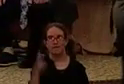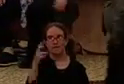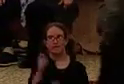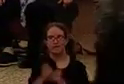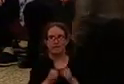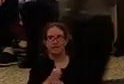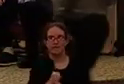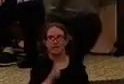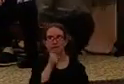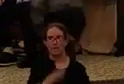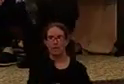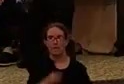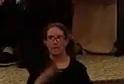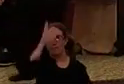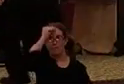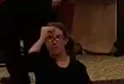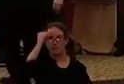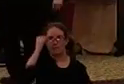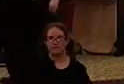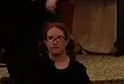13-year-old boy